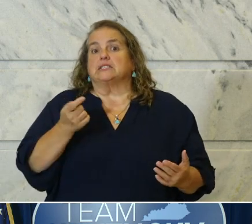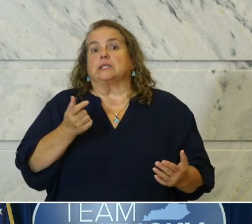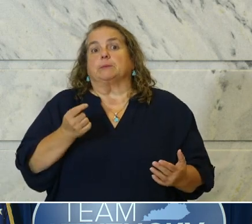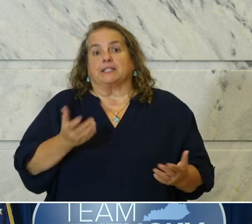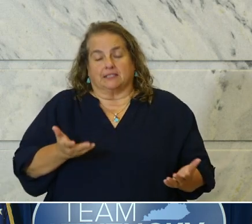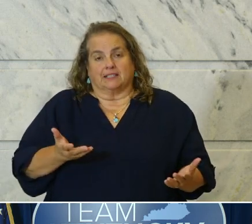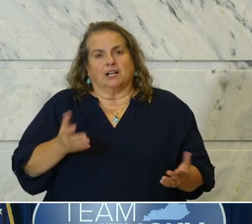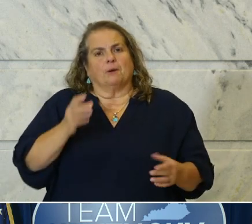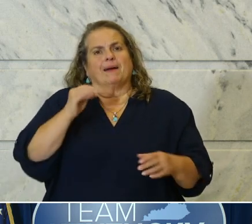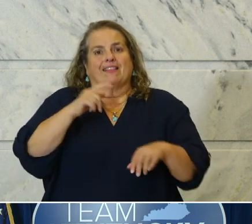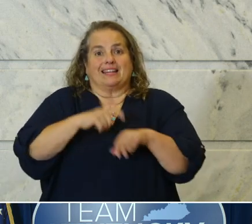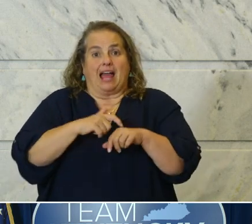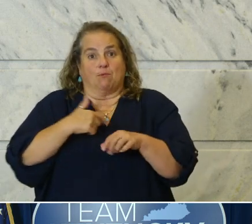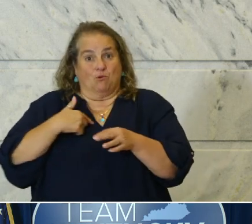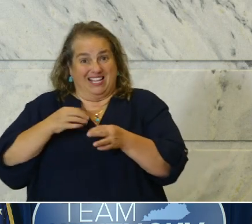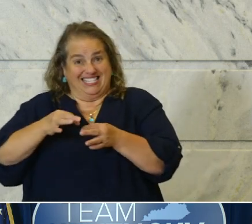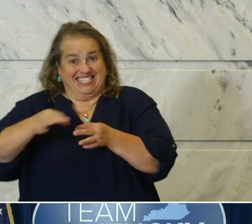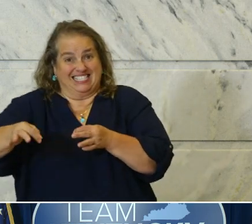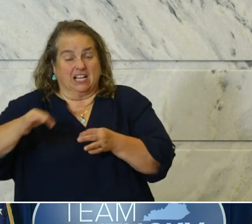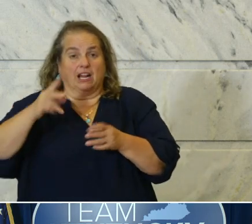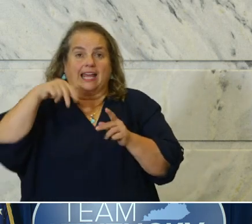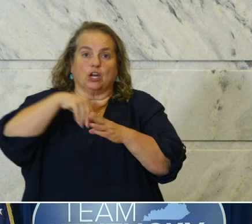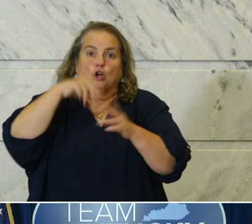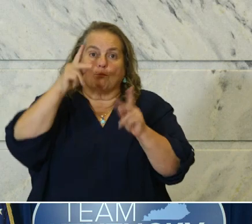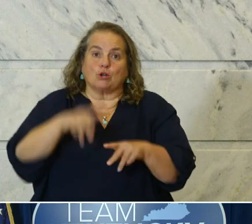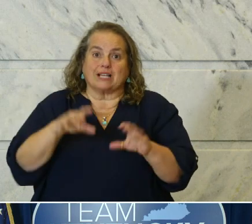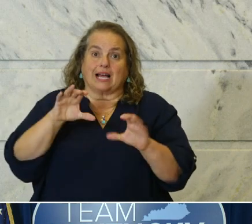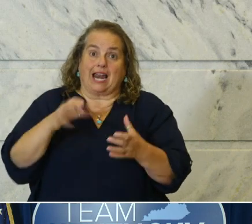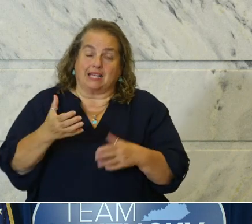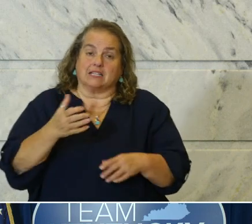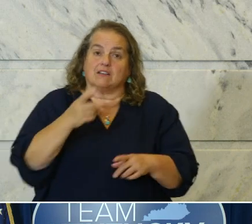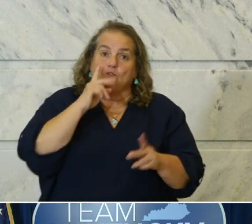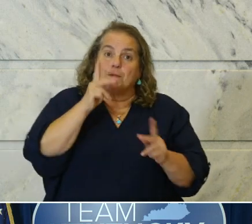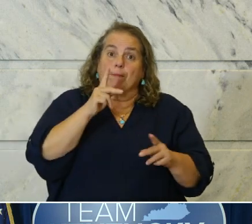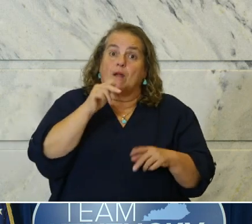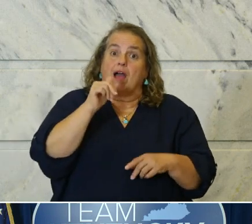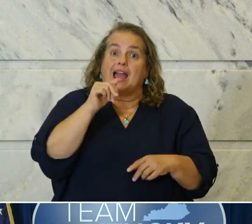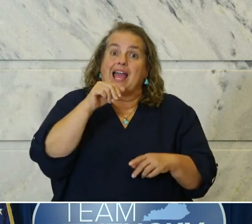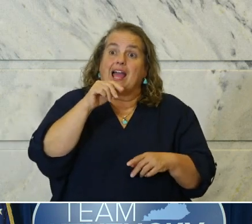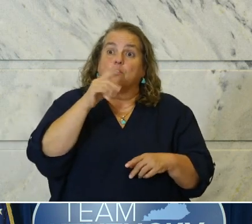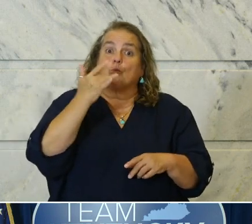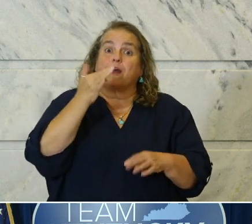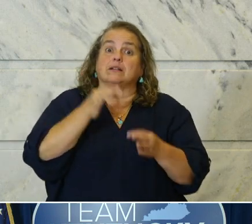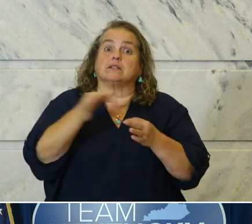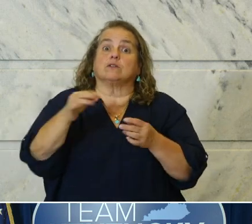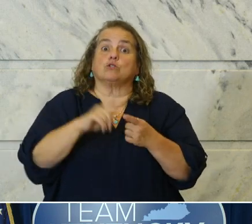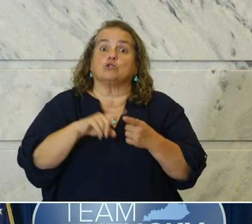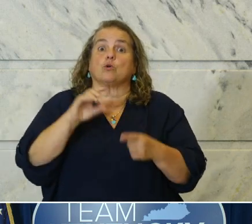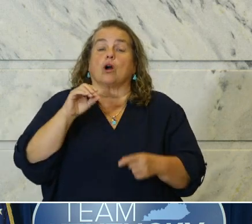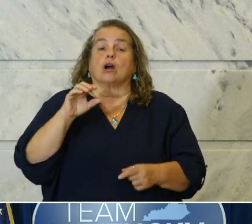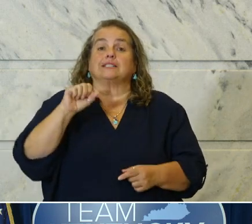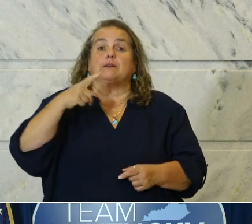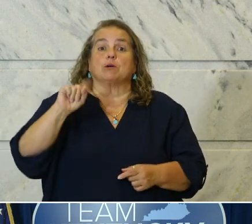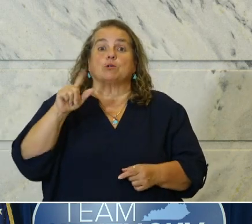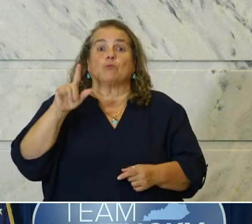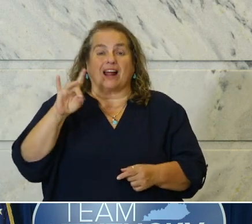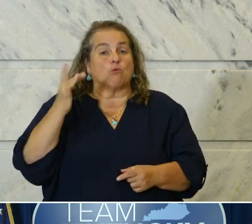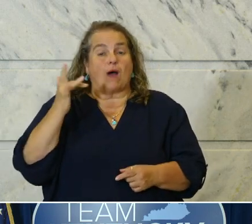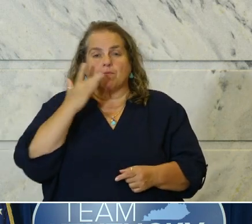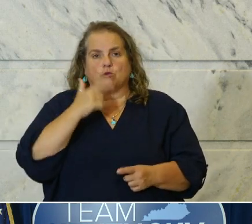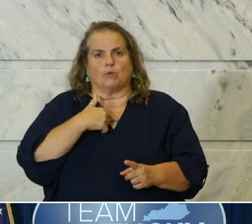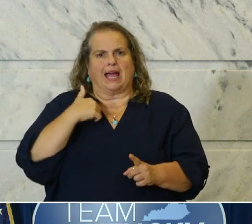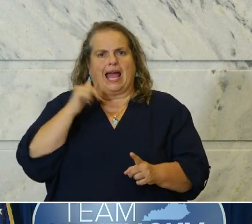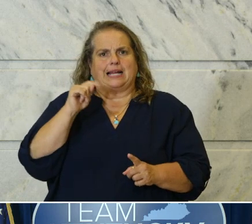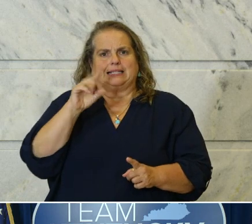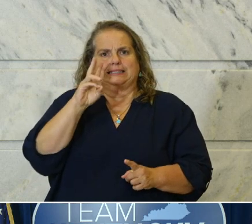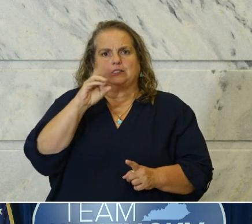in-person classes until September 28th is when we hit 6%. After that initial spike, it's the